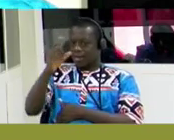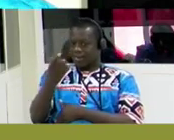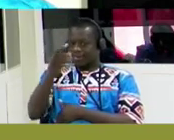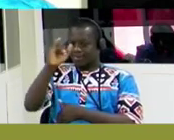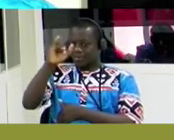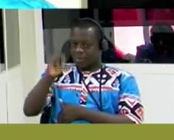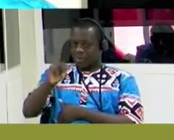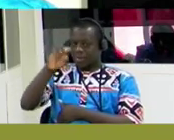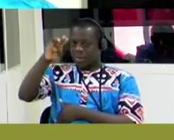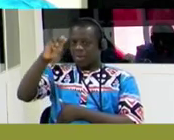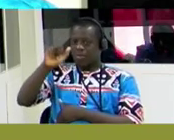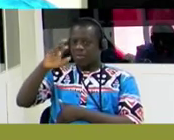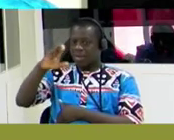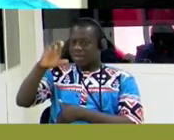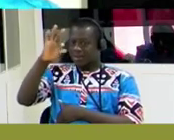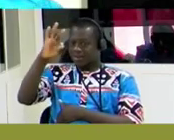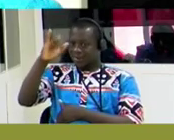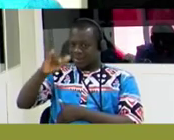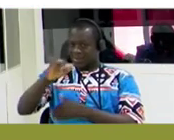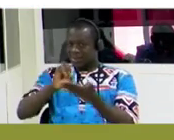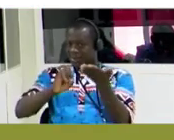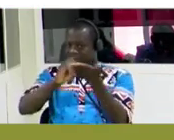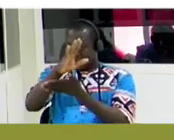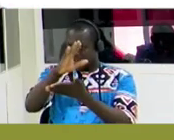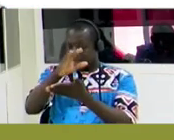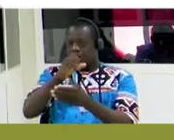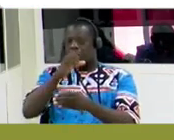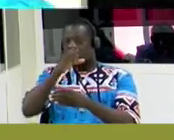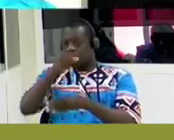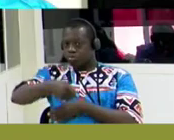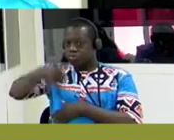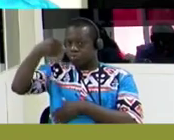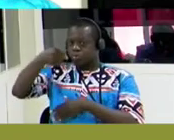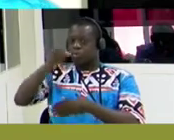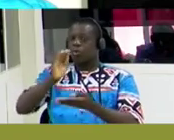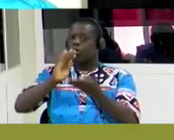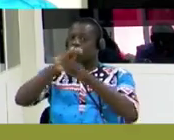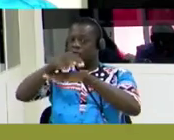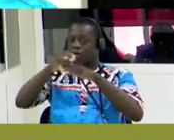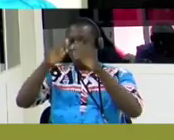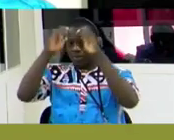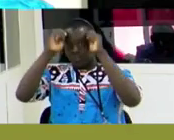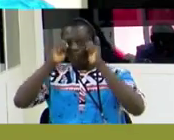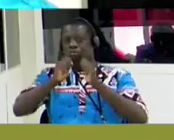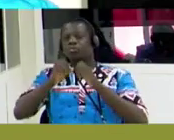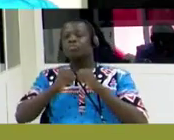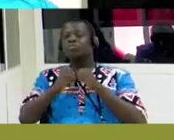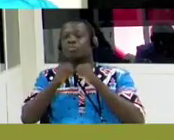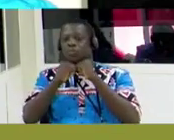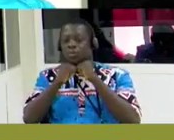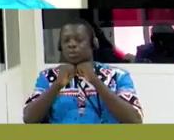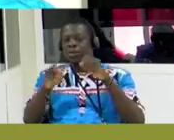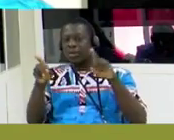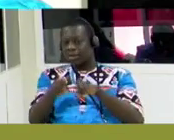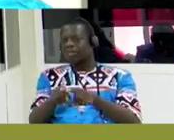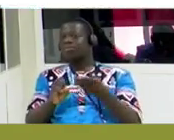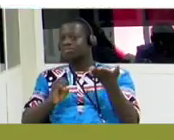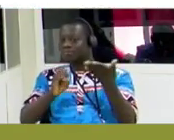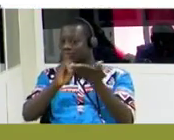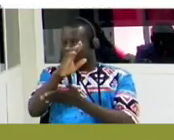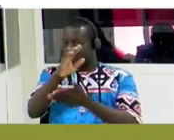the head of Sana Sabali. Mm. Yes, sir. He also ordered that Sana Sabali be kicked and hit.